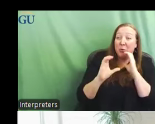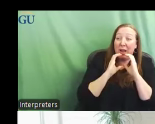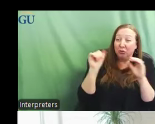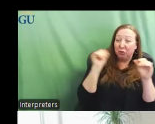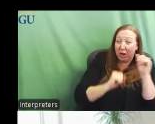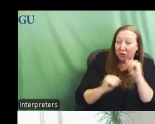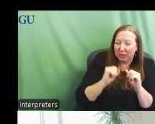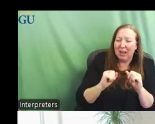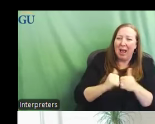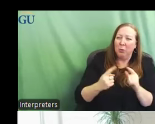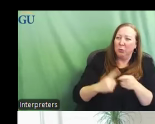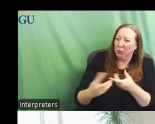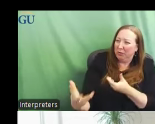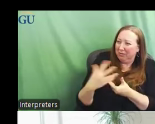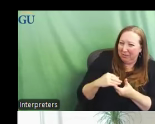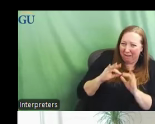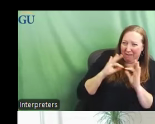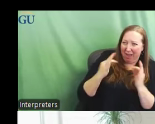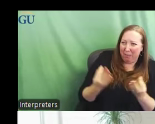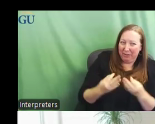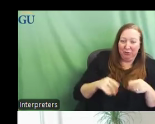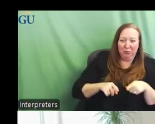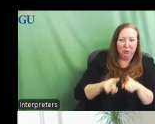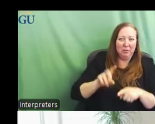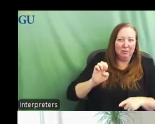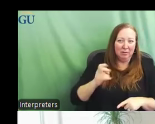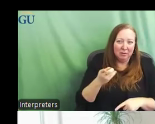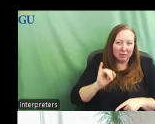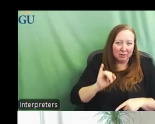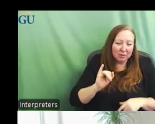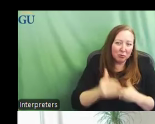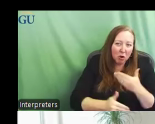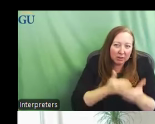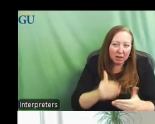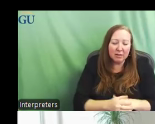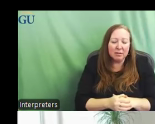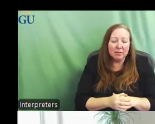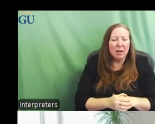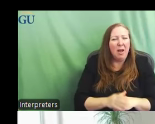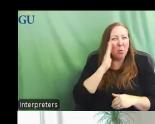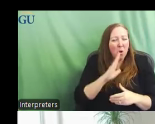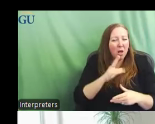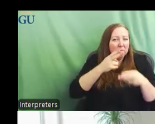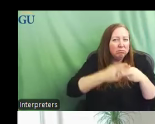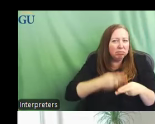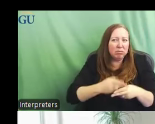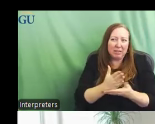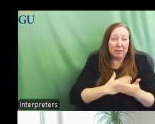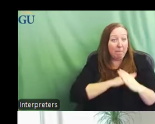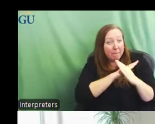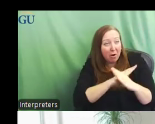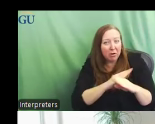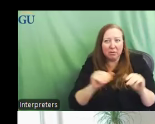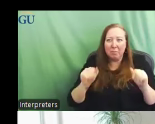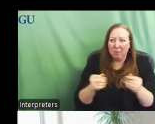engaging families during the EHDI process, and then identify some of those barriers and possible solutions that still exist. As I